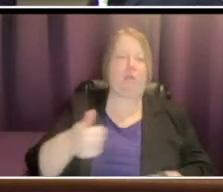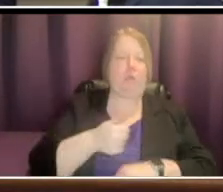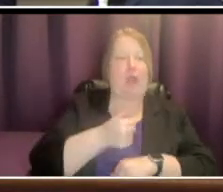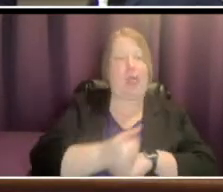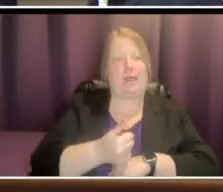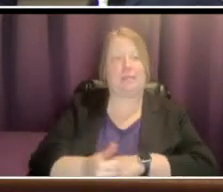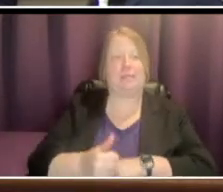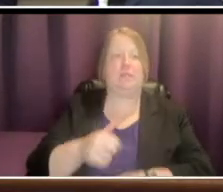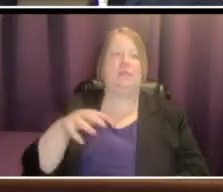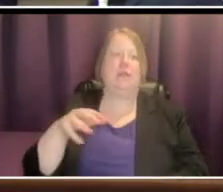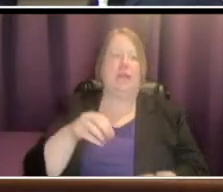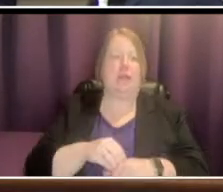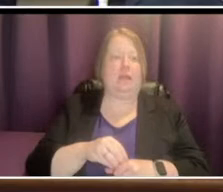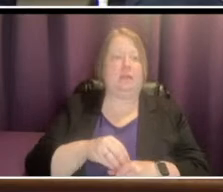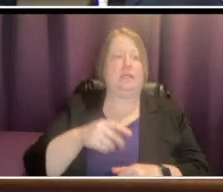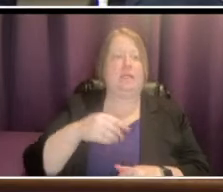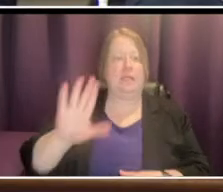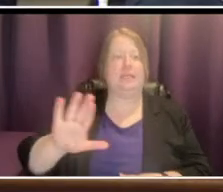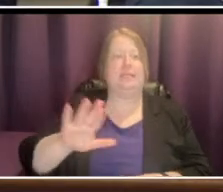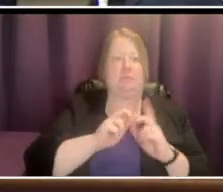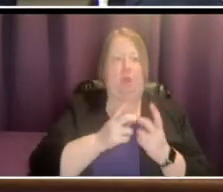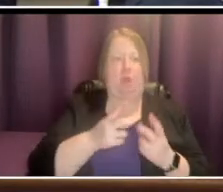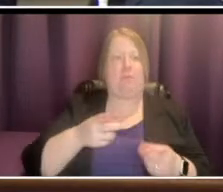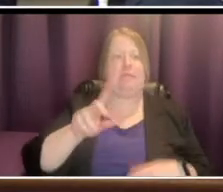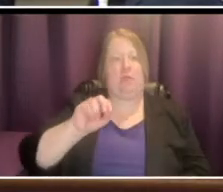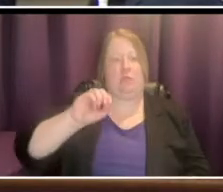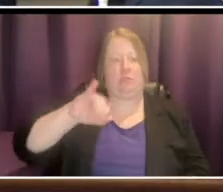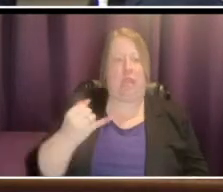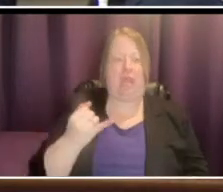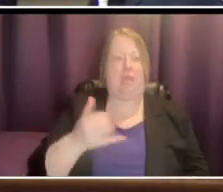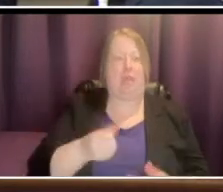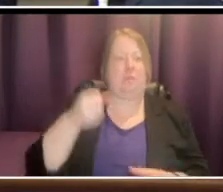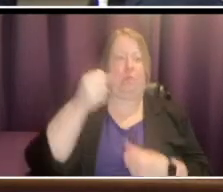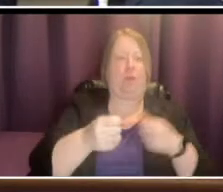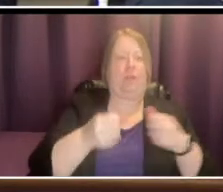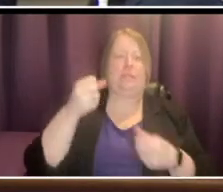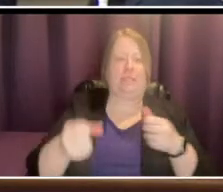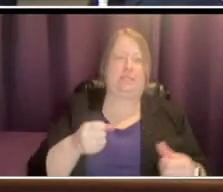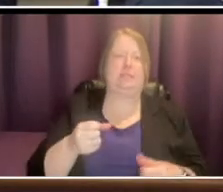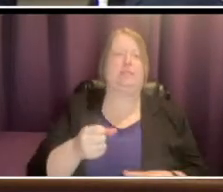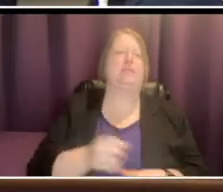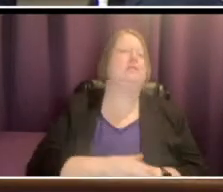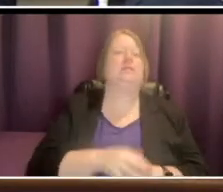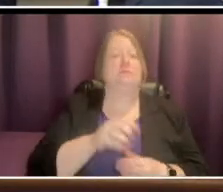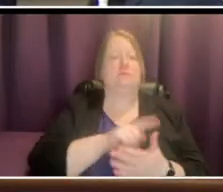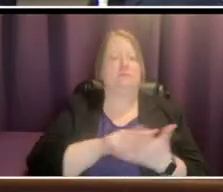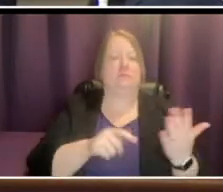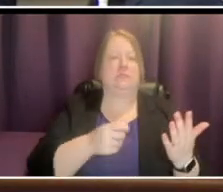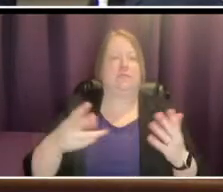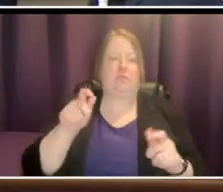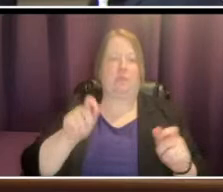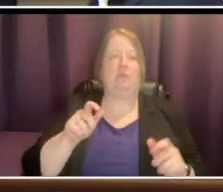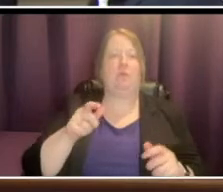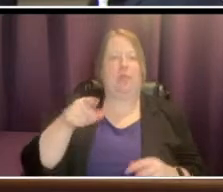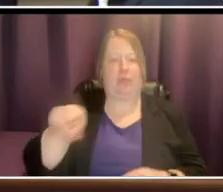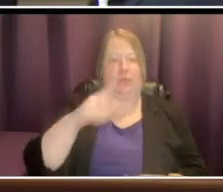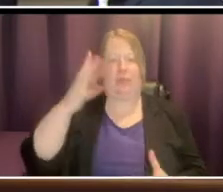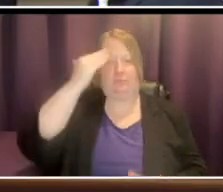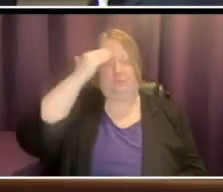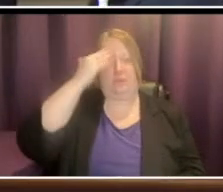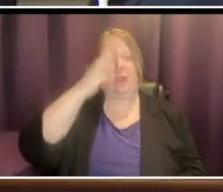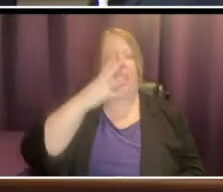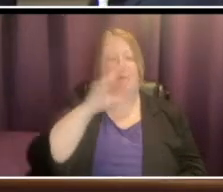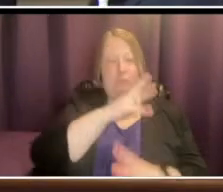Jeffrey Rosen, and Richard Donahue did as well. President Trump knew the truth. He heard what all